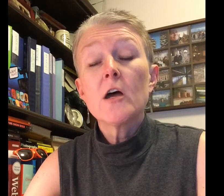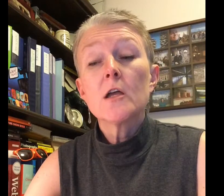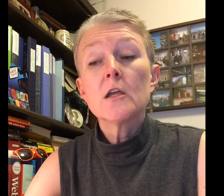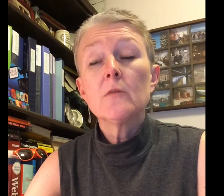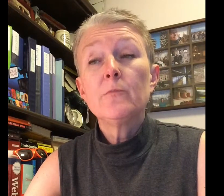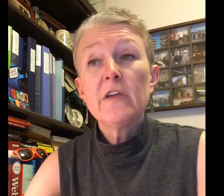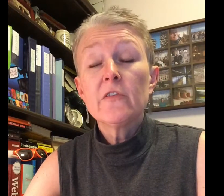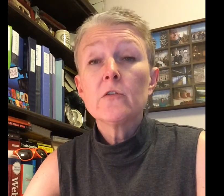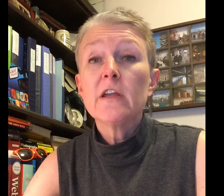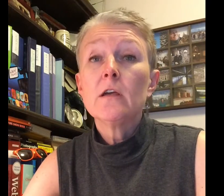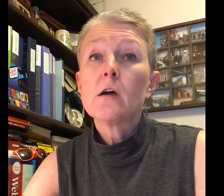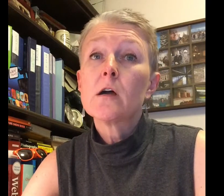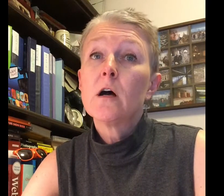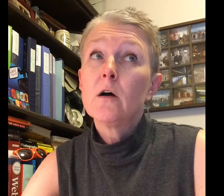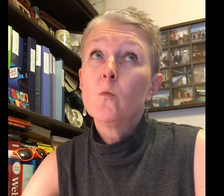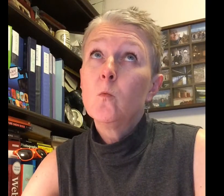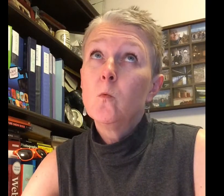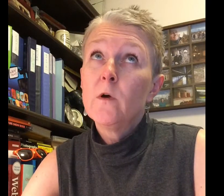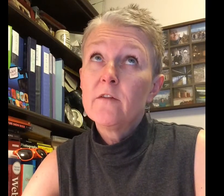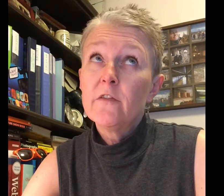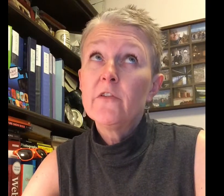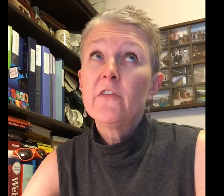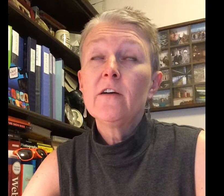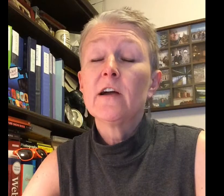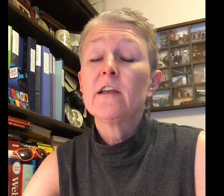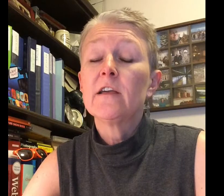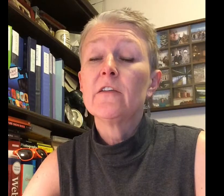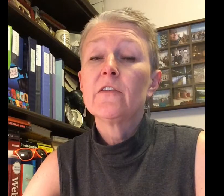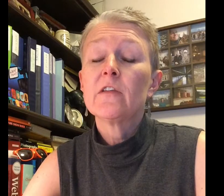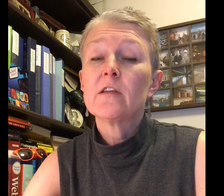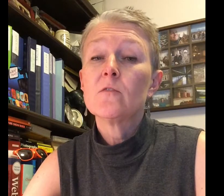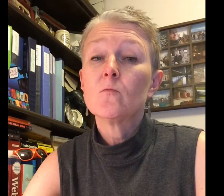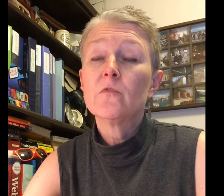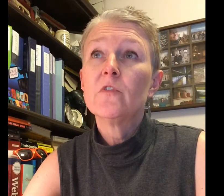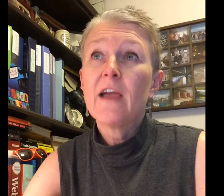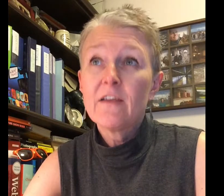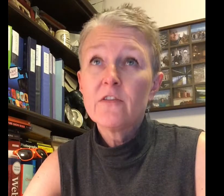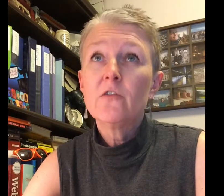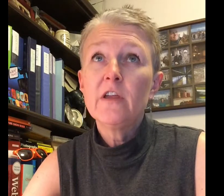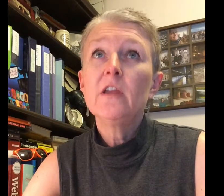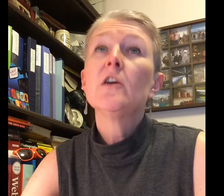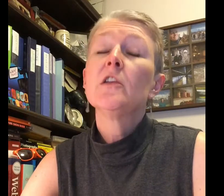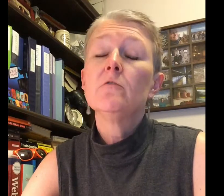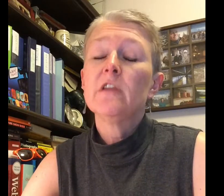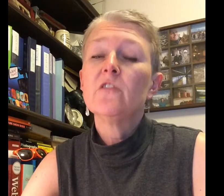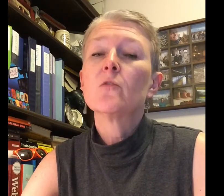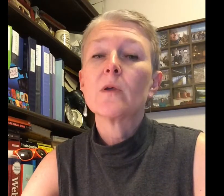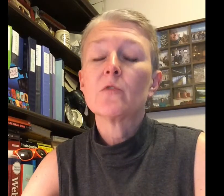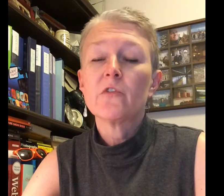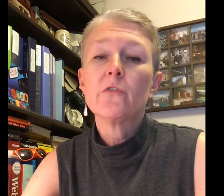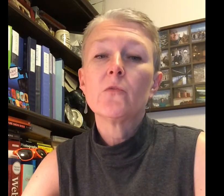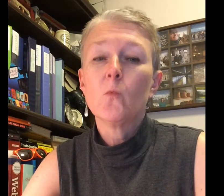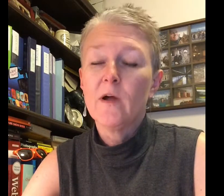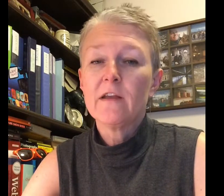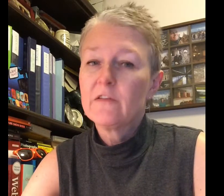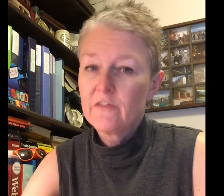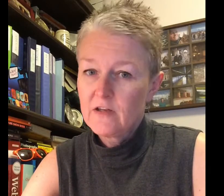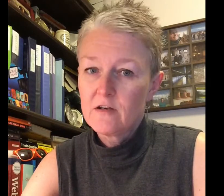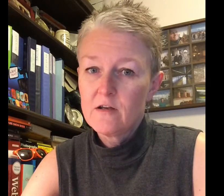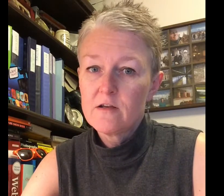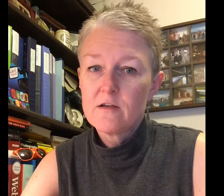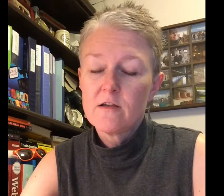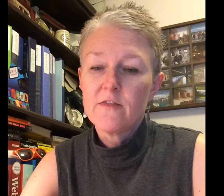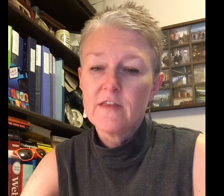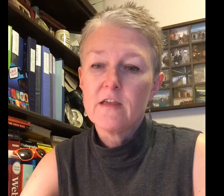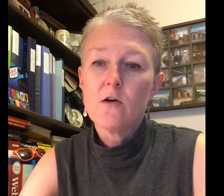But basically, whatever their style guide is, ethically, you need to reproduce what is